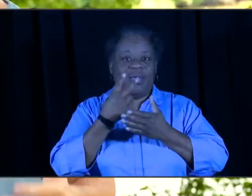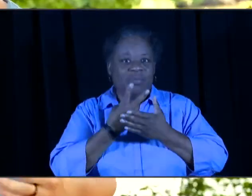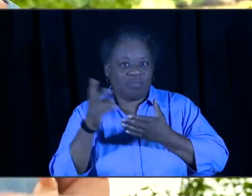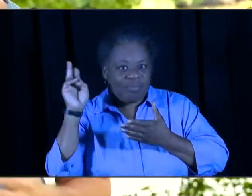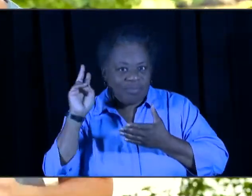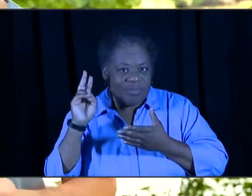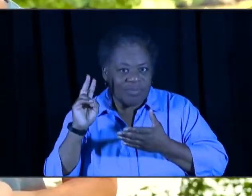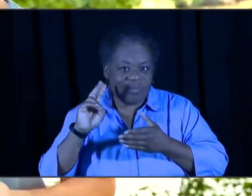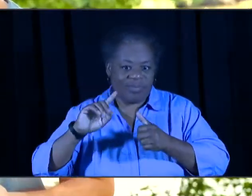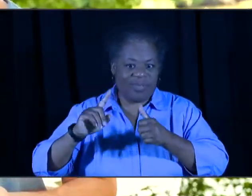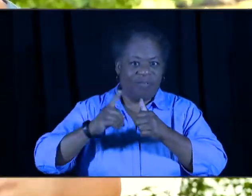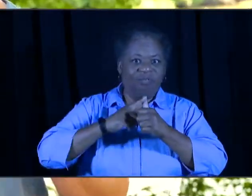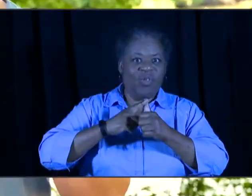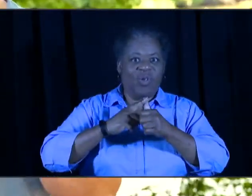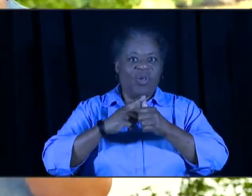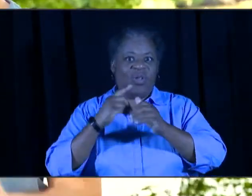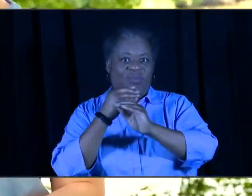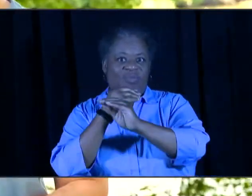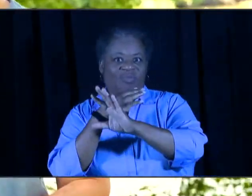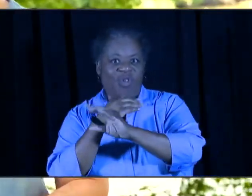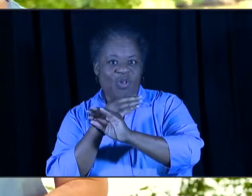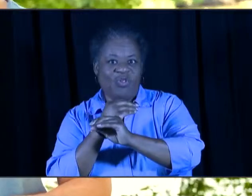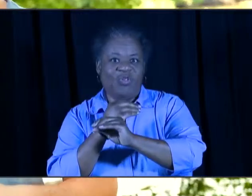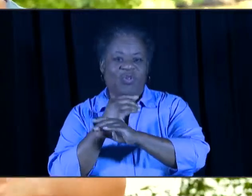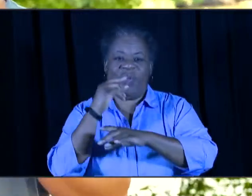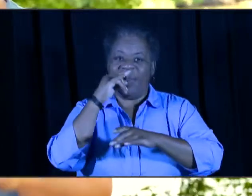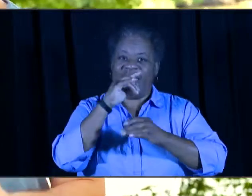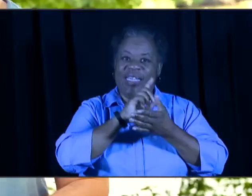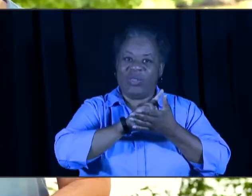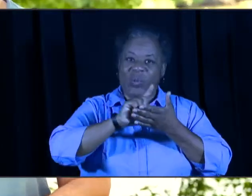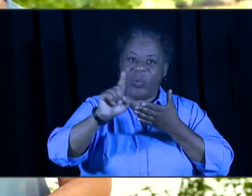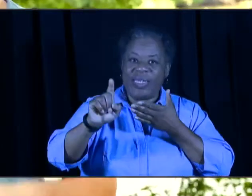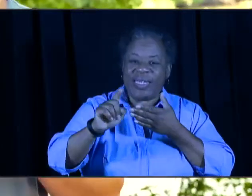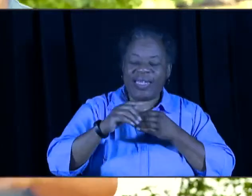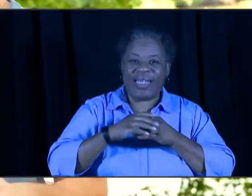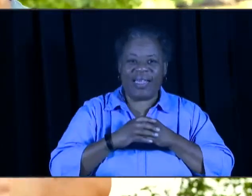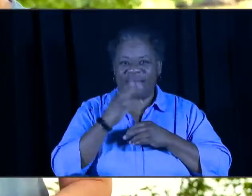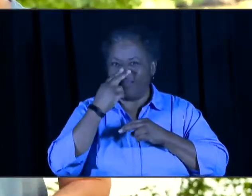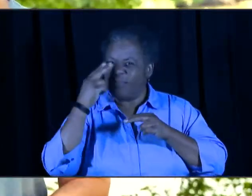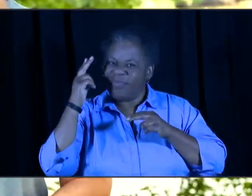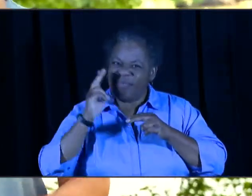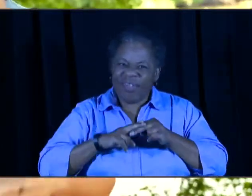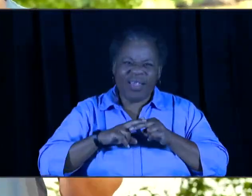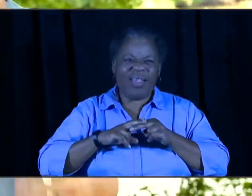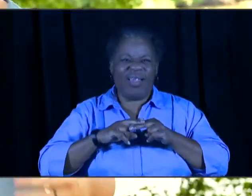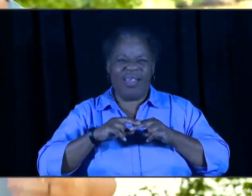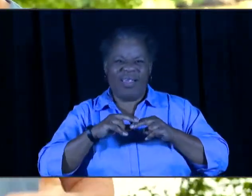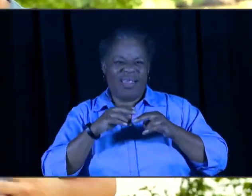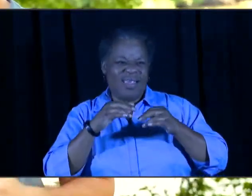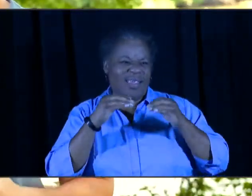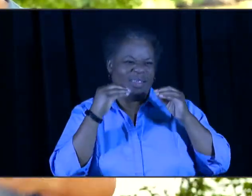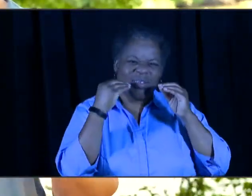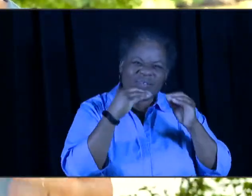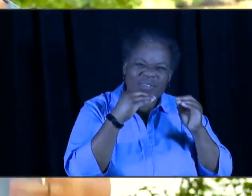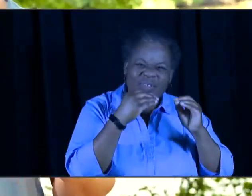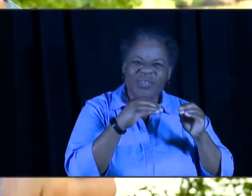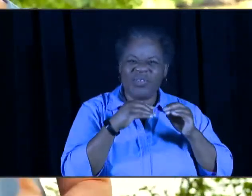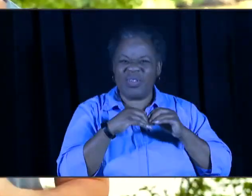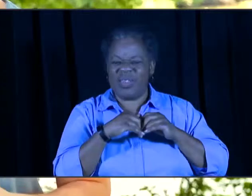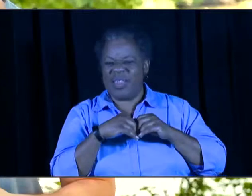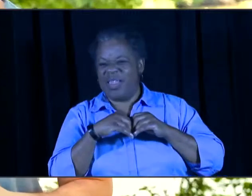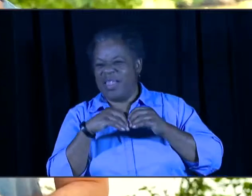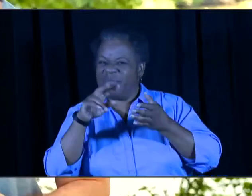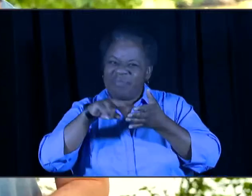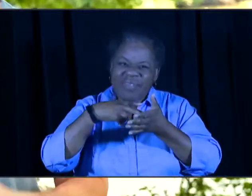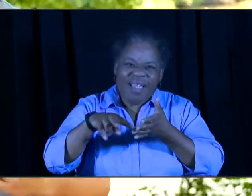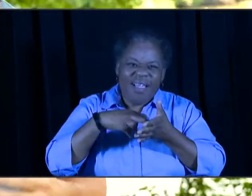was so fun following along with all the fun teaching videos, the dancing, the crafts, and it was a great time having our Focus